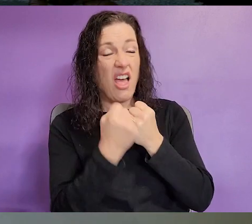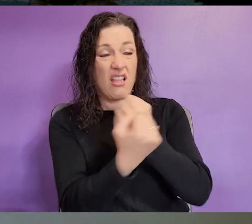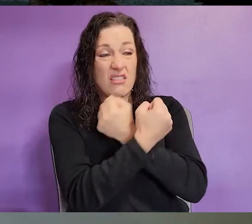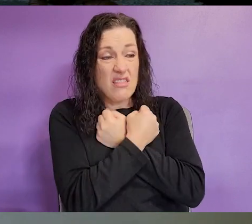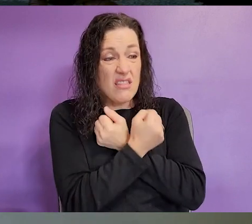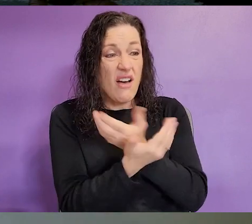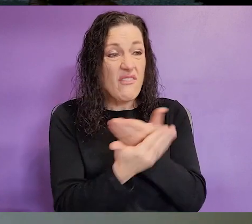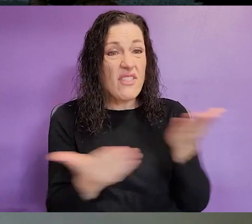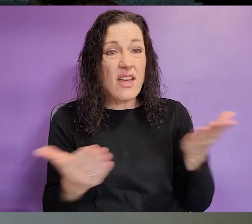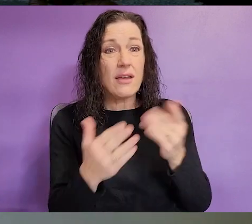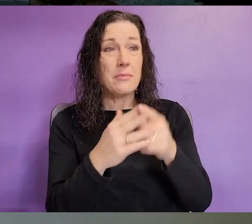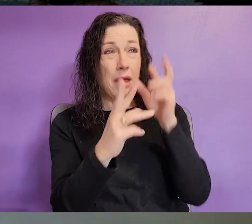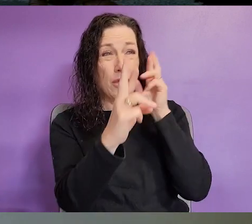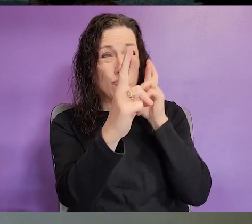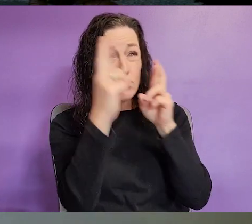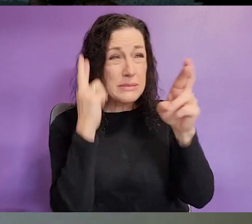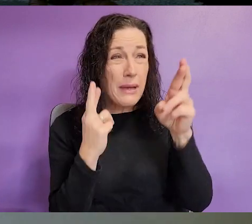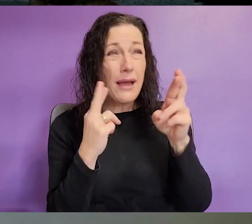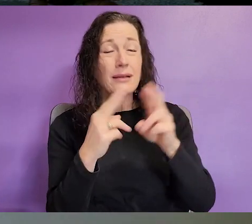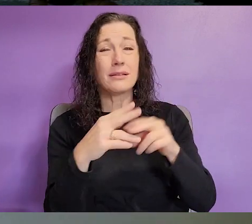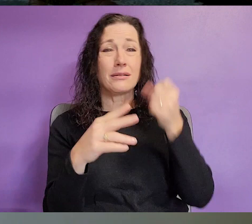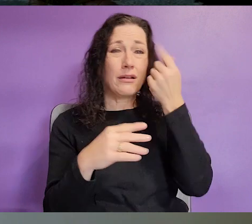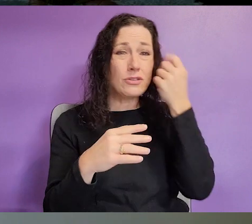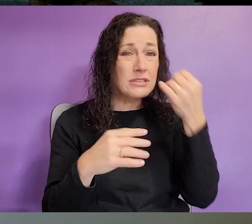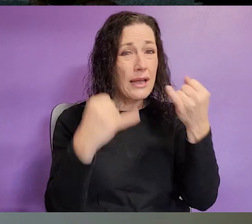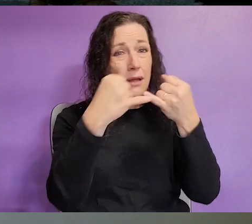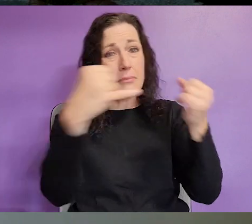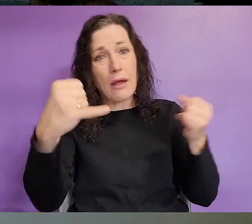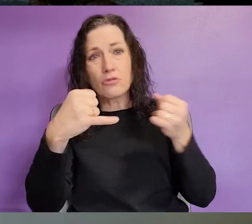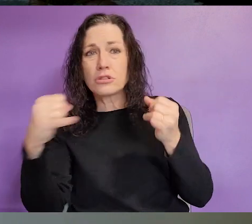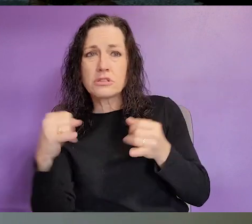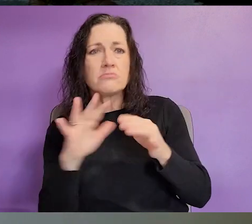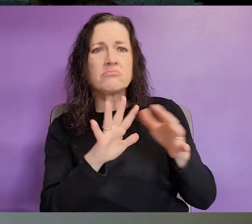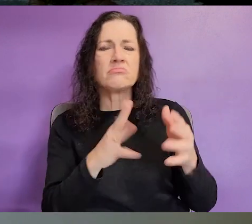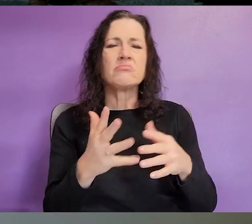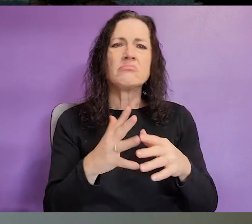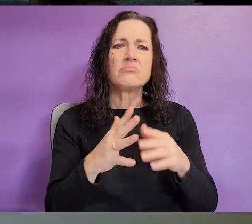to respecting boundaries and everything.